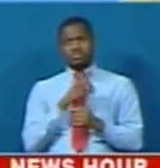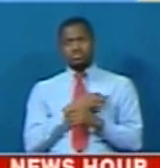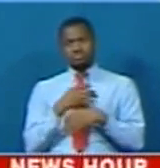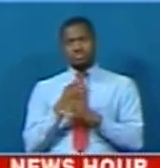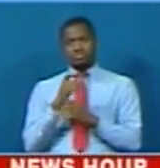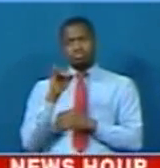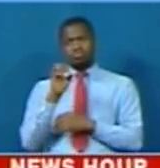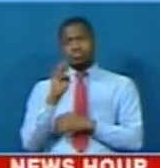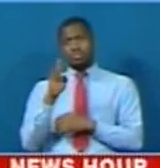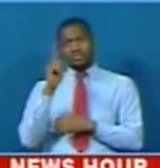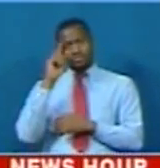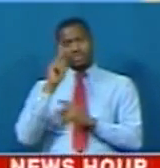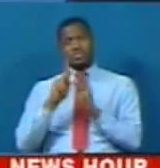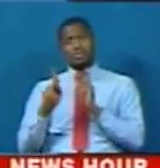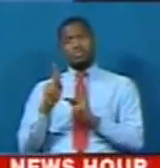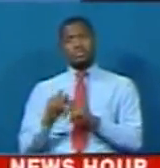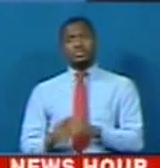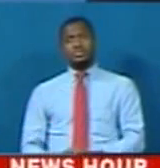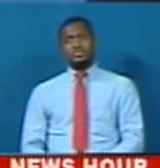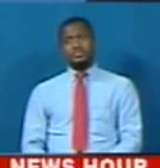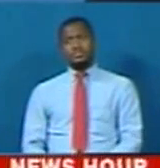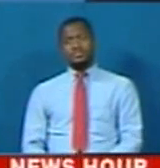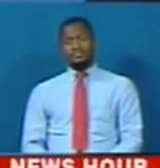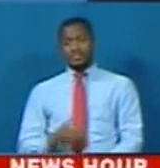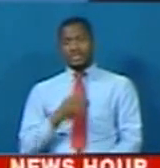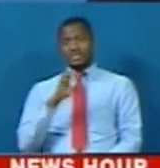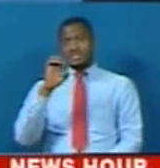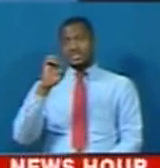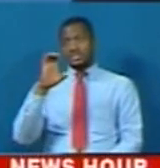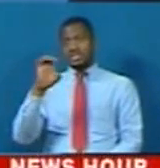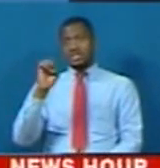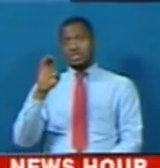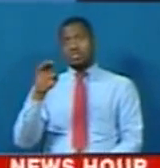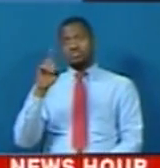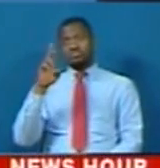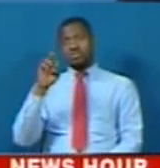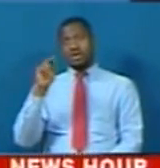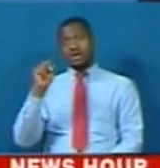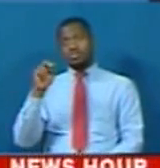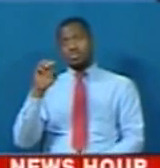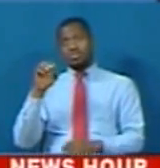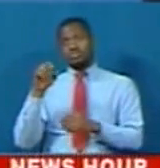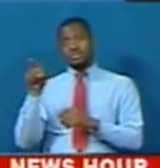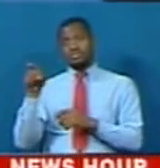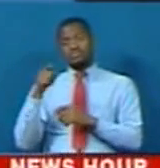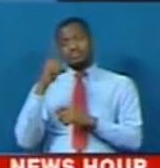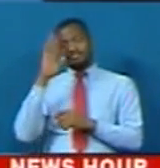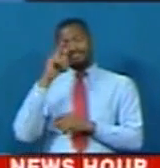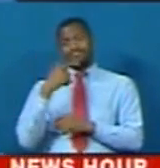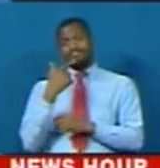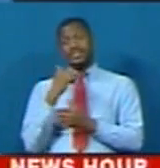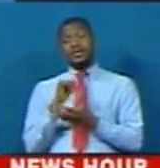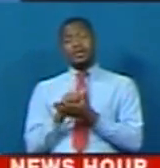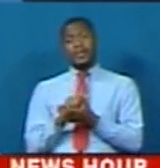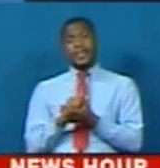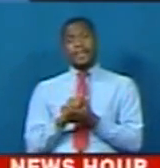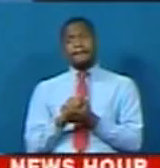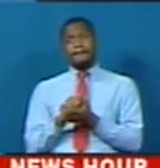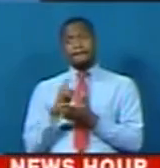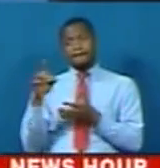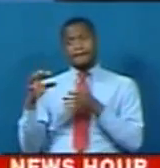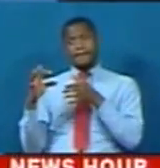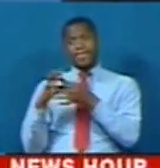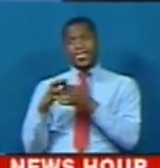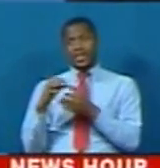also create jobs for our people. The Chief Operating Officer of Rana Motors, Mr. Kasim Odemat, said